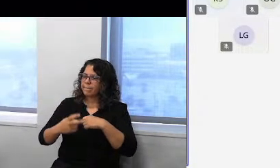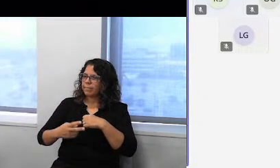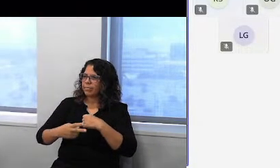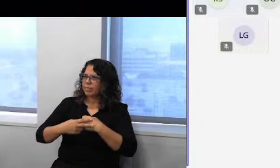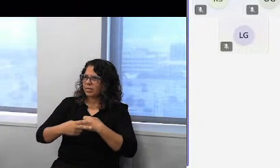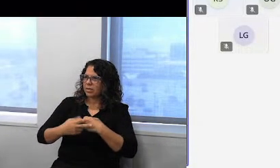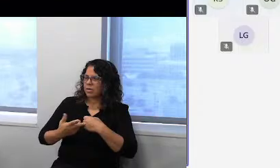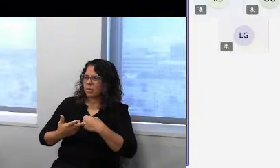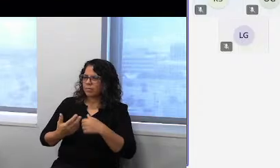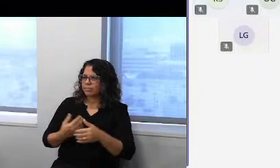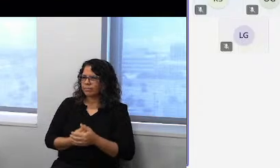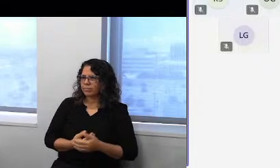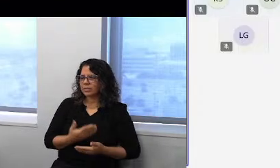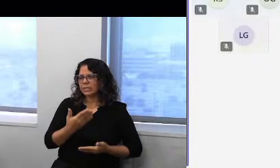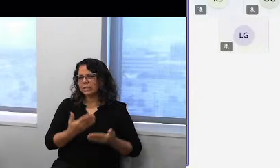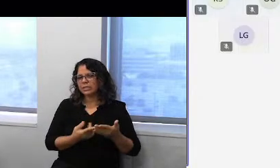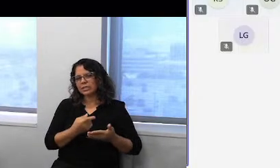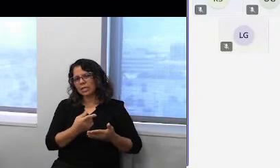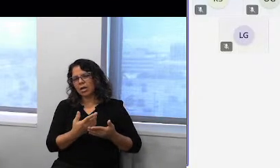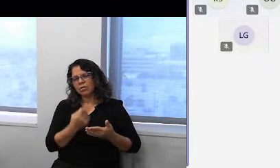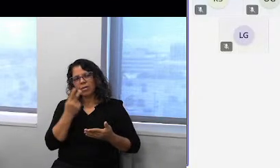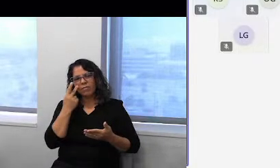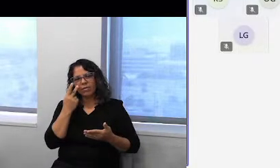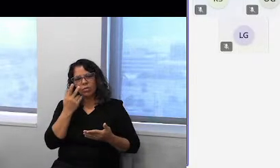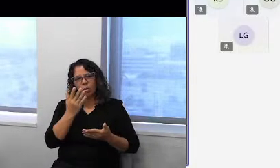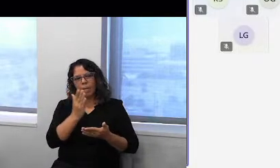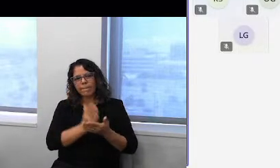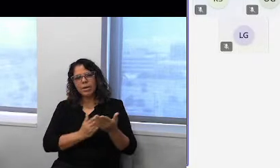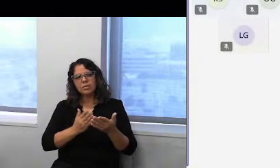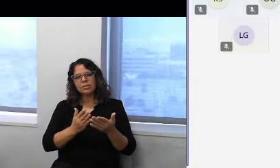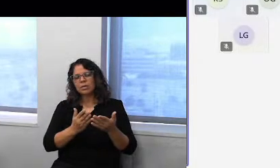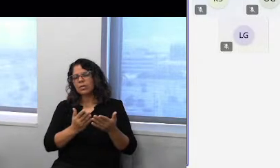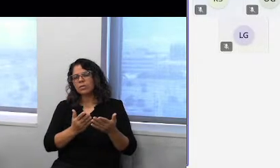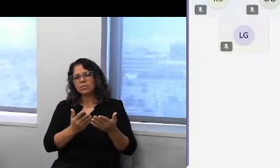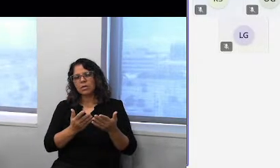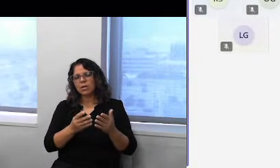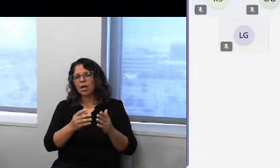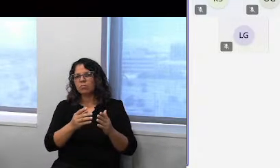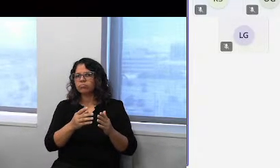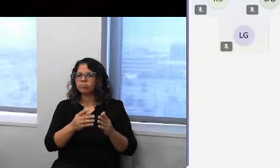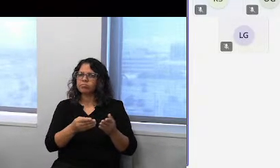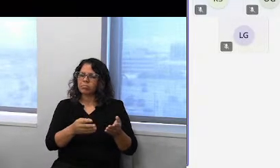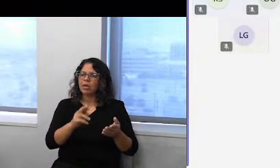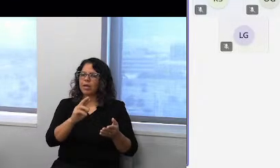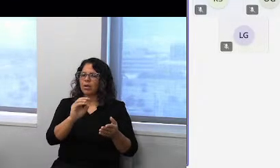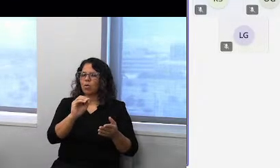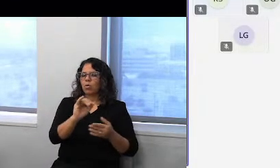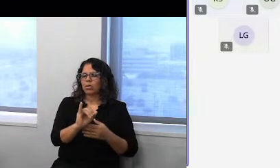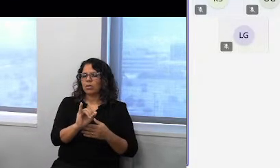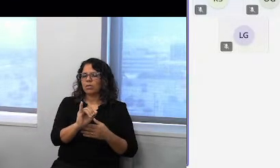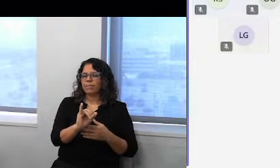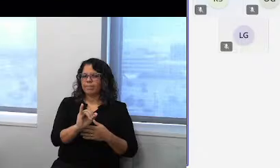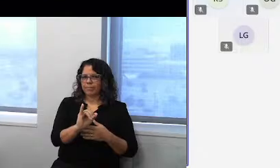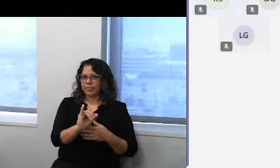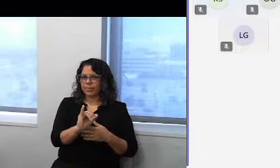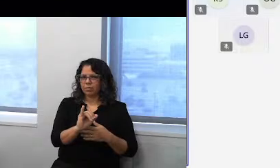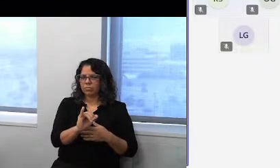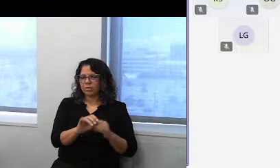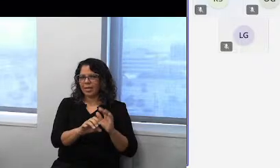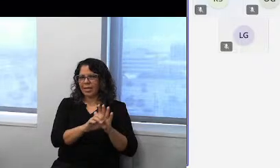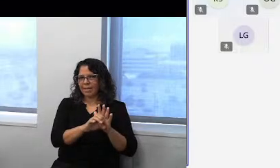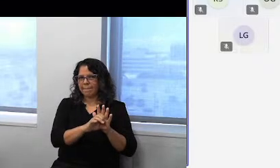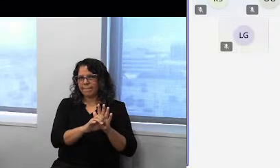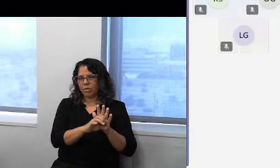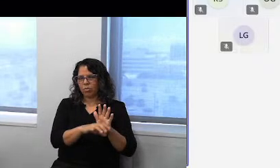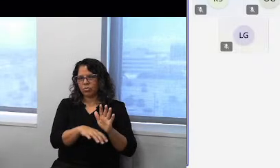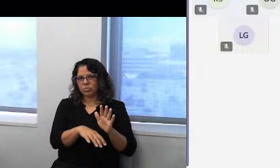the filings, some of the ROIs in regards to some examples of aggregated over 400